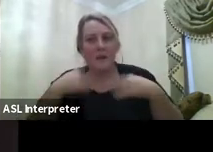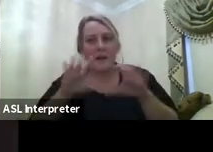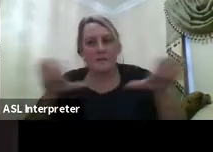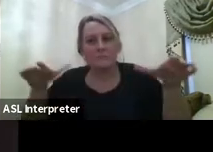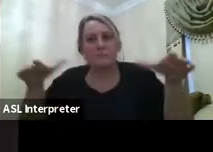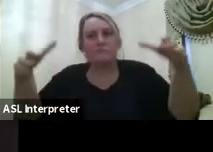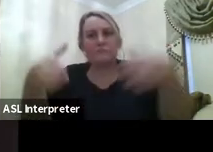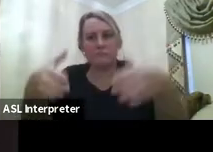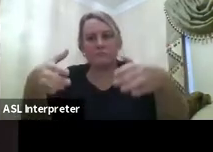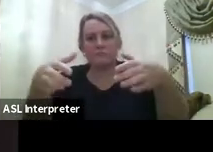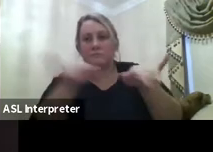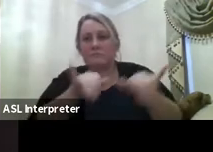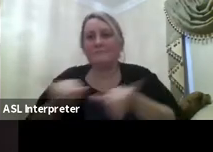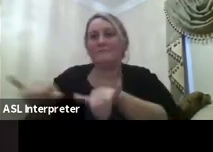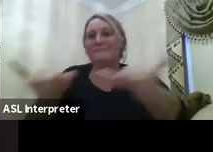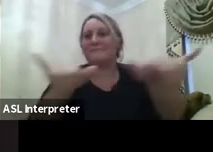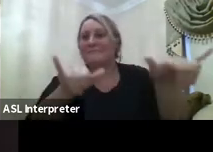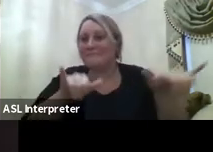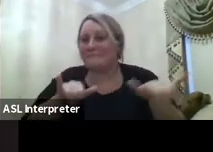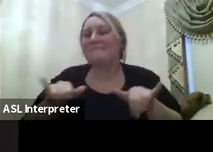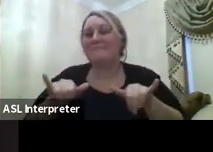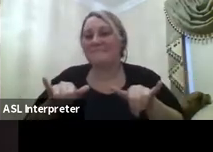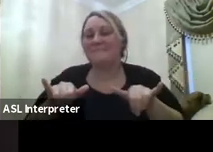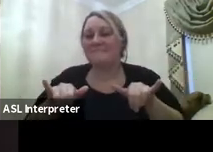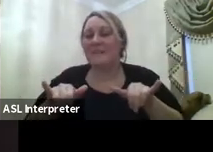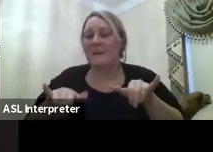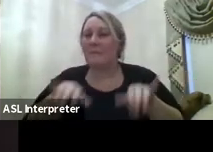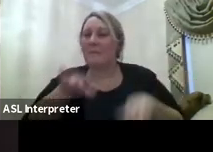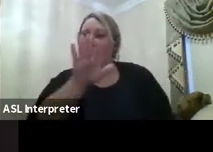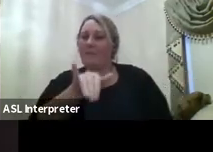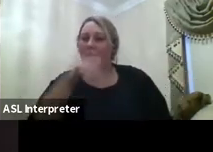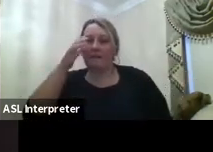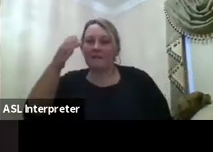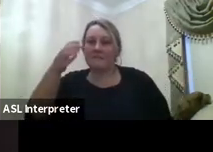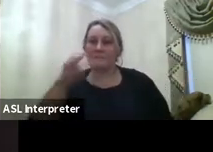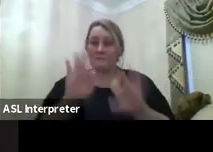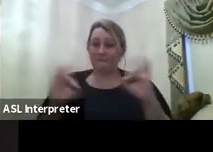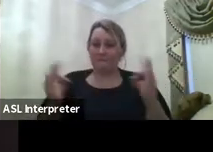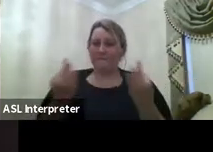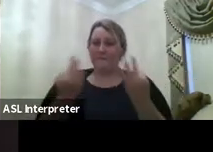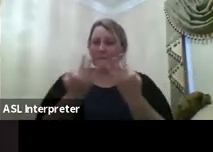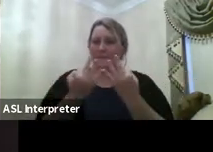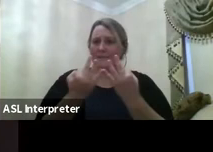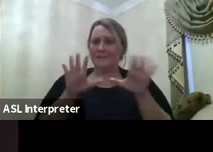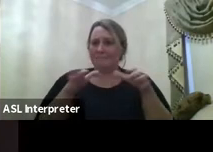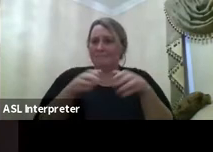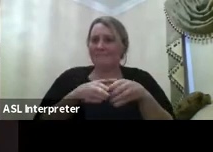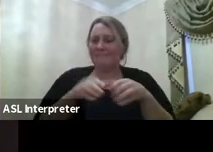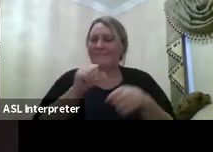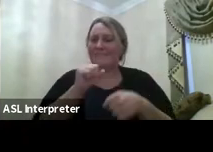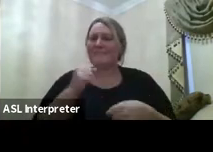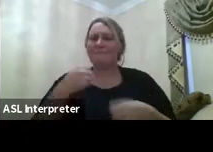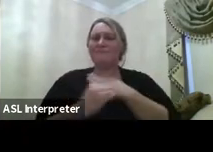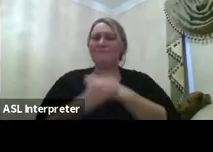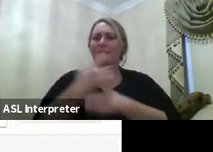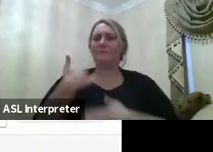um, you know, who are sort of the ancestors, right, and sort of speaking to this kind of intergenerational version of queerness, right, in the,